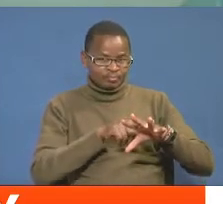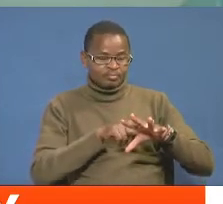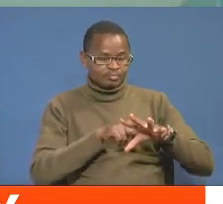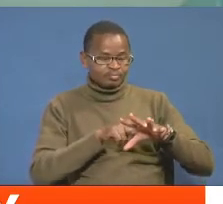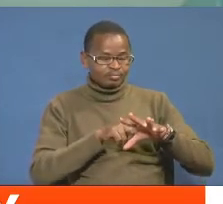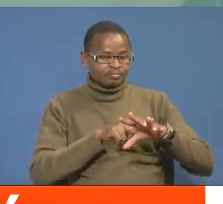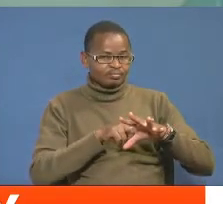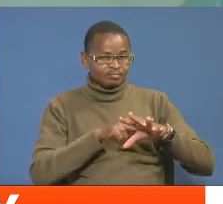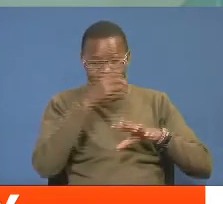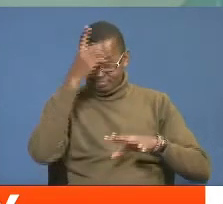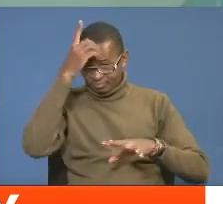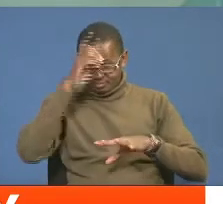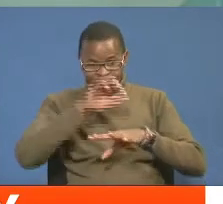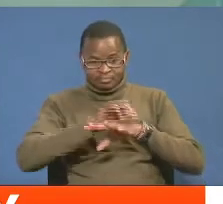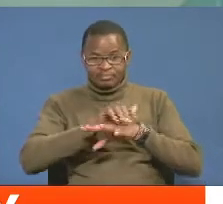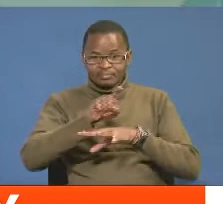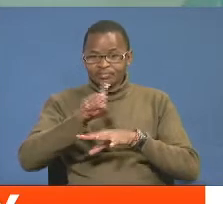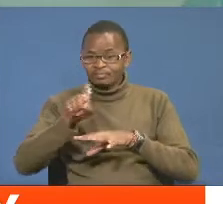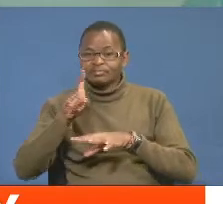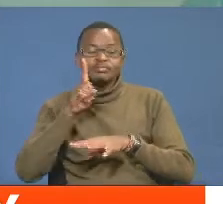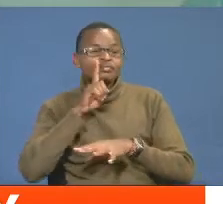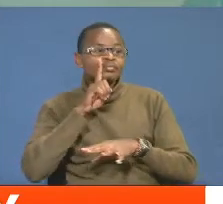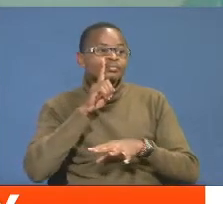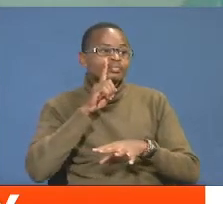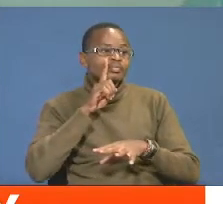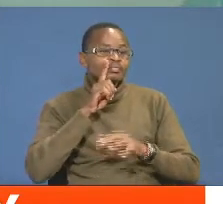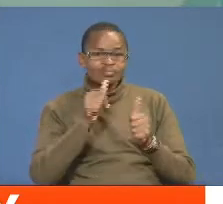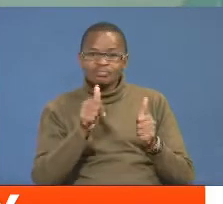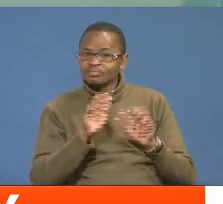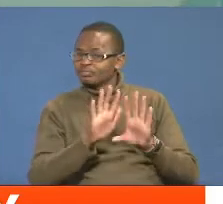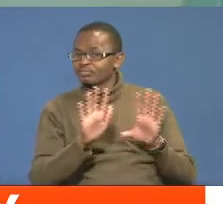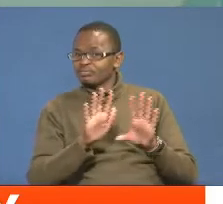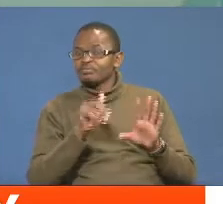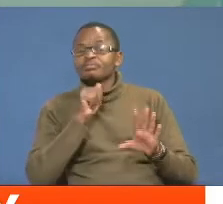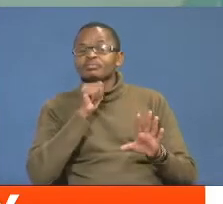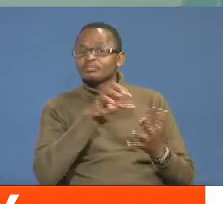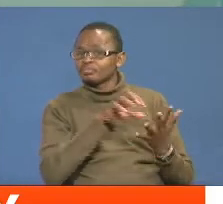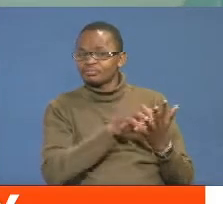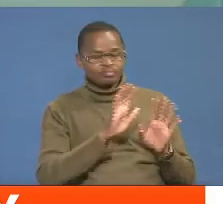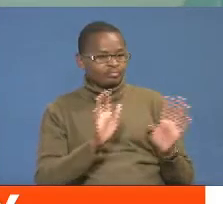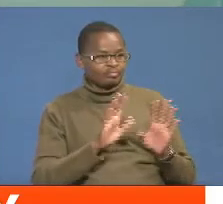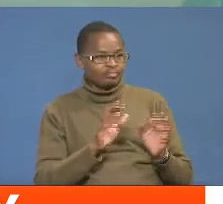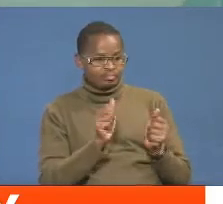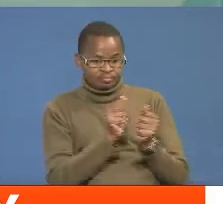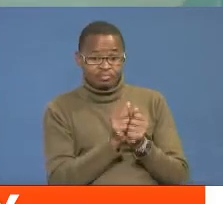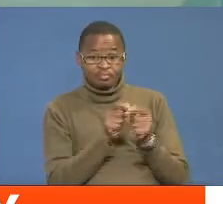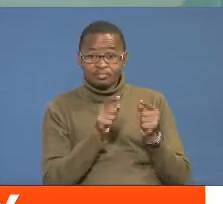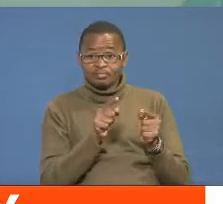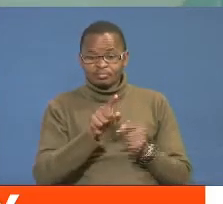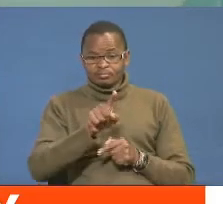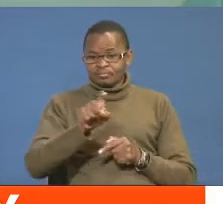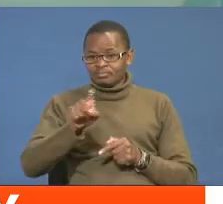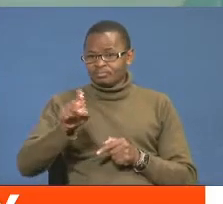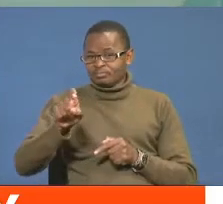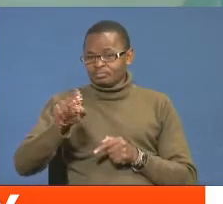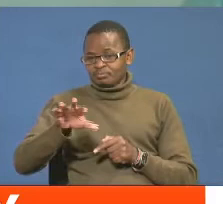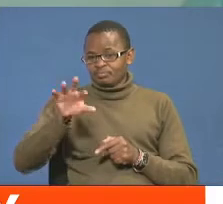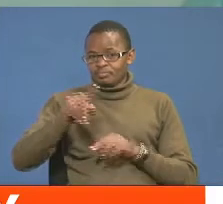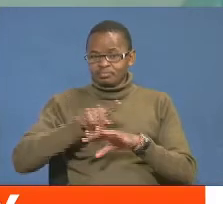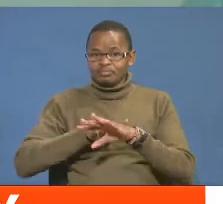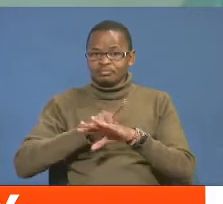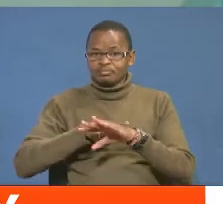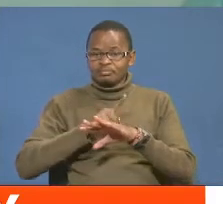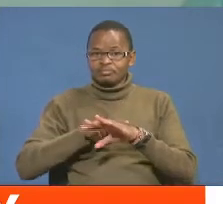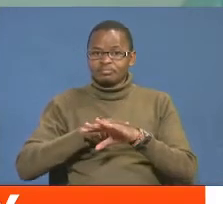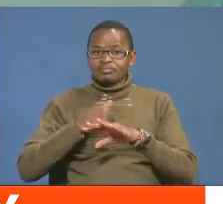need that, you know, you get a vaccine today, tomorrow you are good to go. Yeah. This is not the case with these kind of vaccines. You know, vaccines take time.